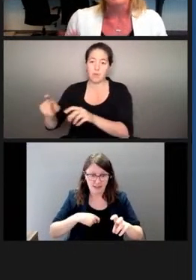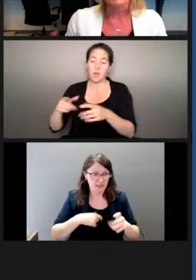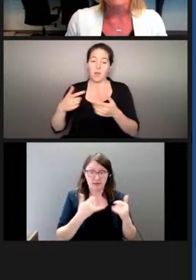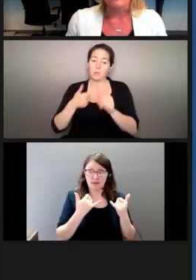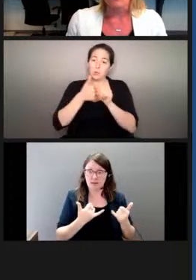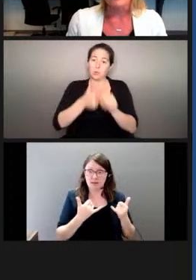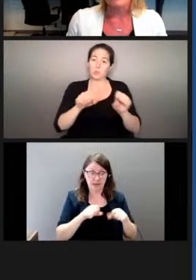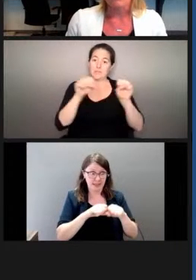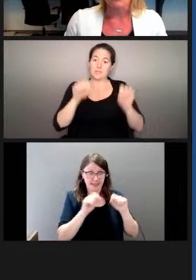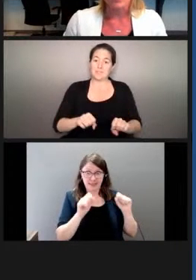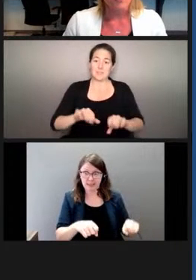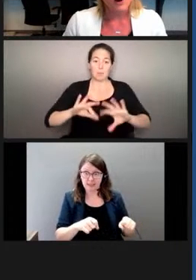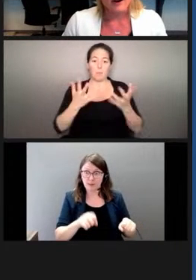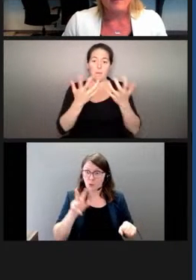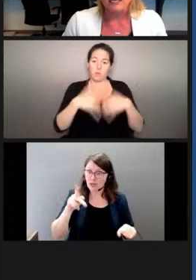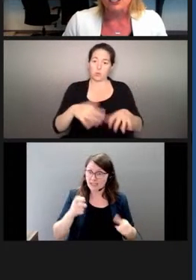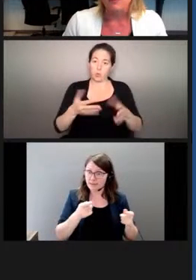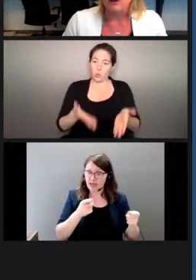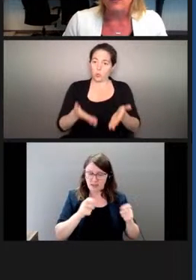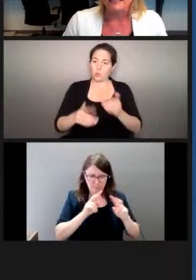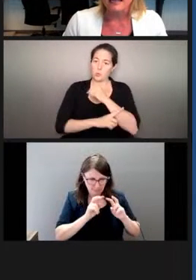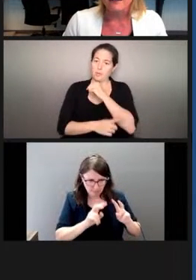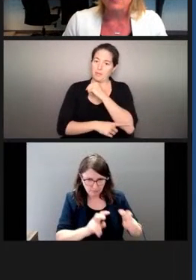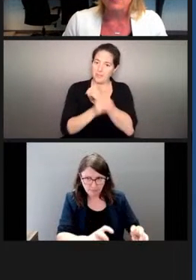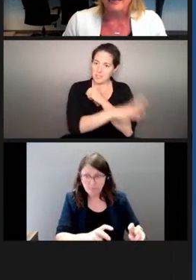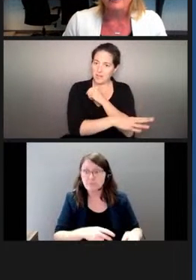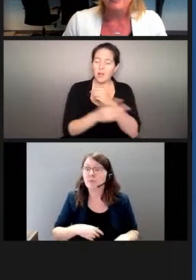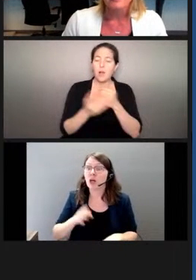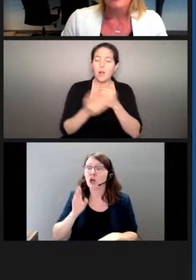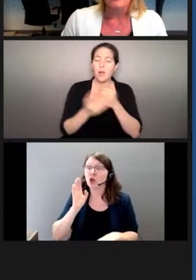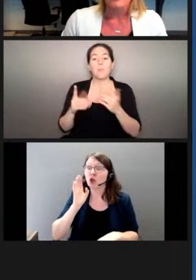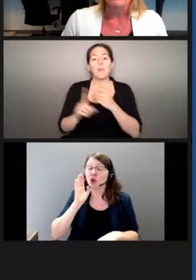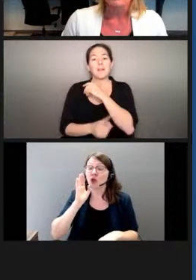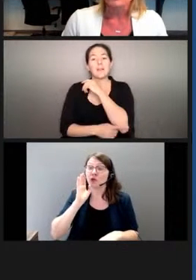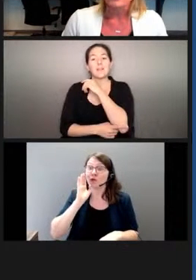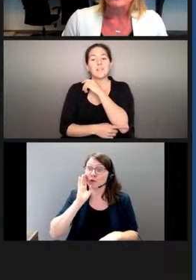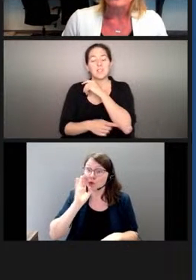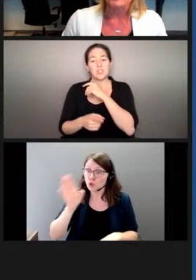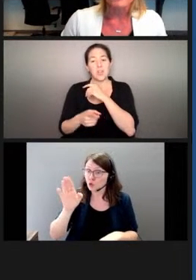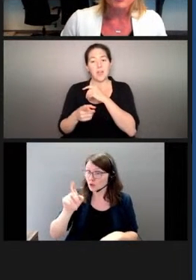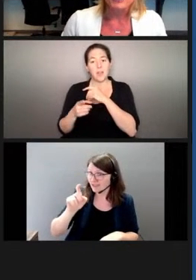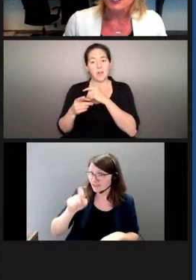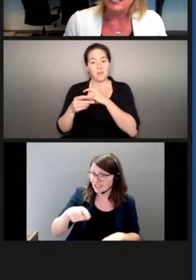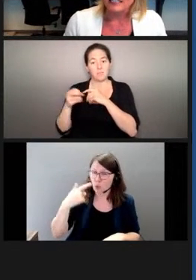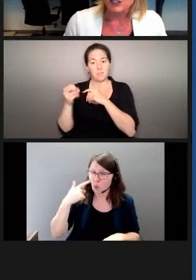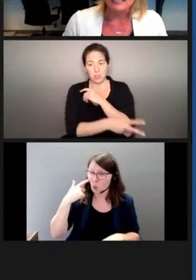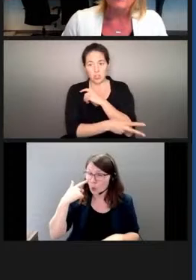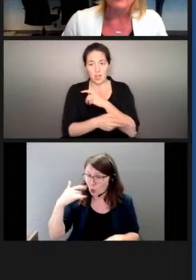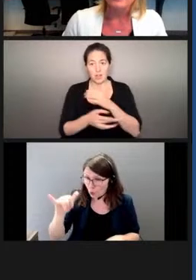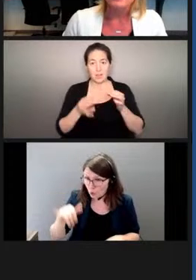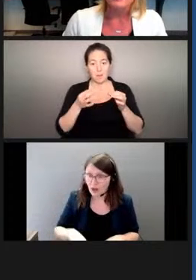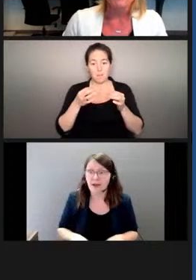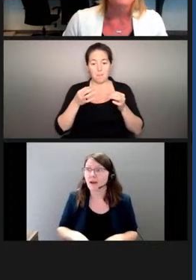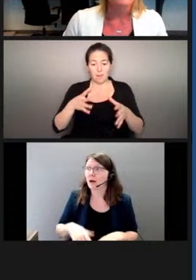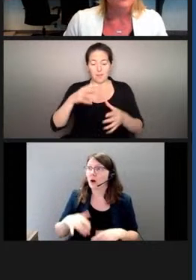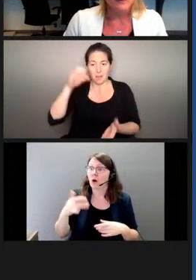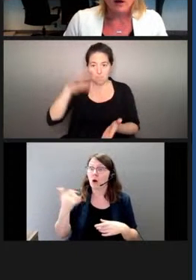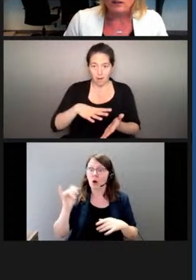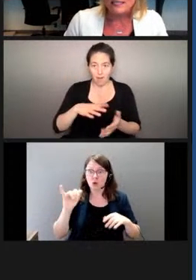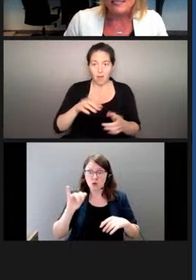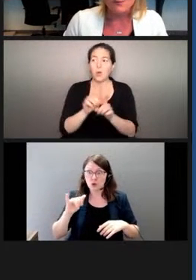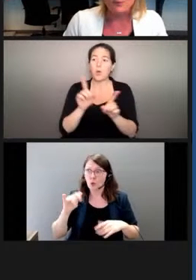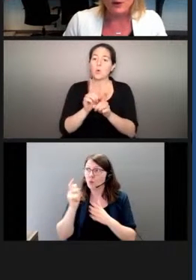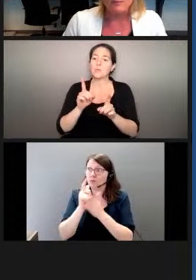the future amount of waste that will require management over the life of the plan, and also consider the changing legislative landscape,